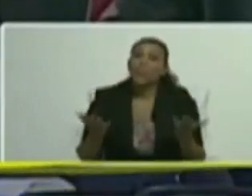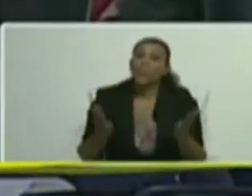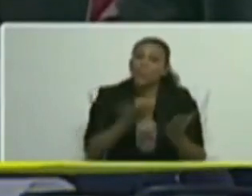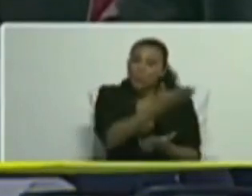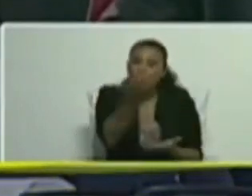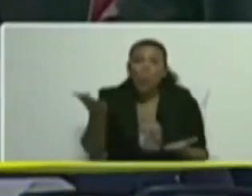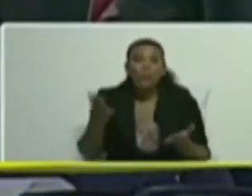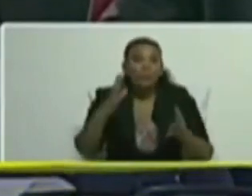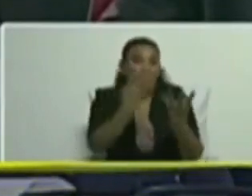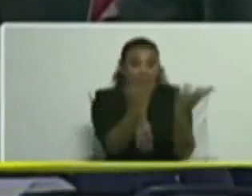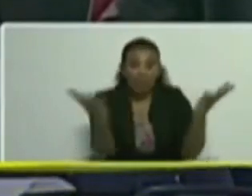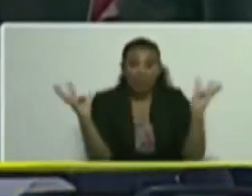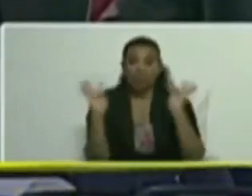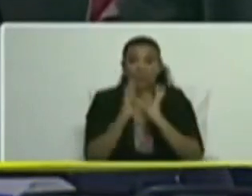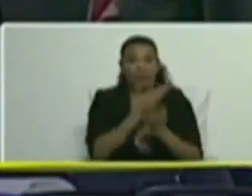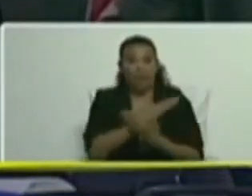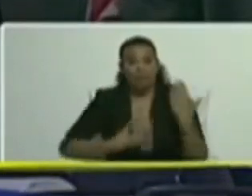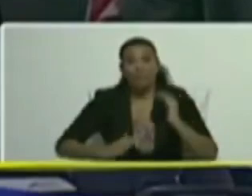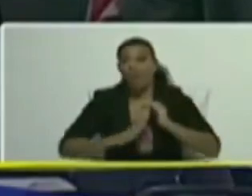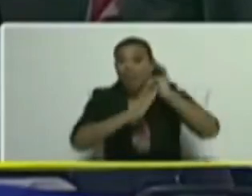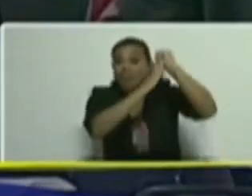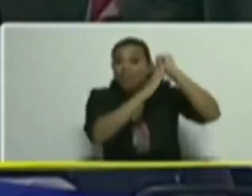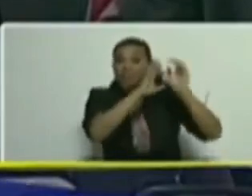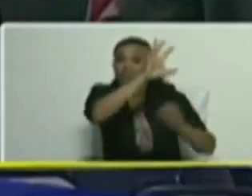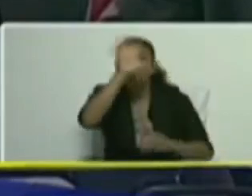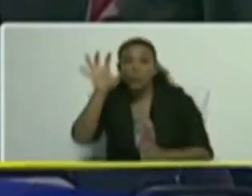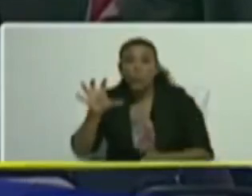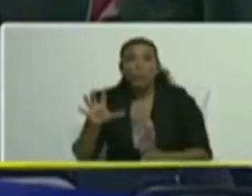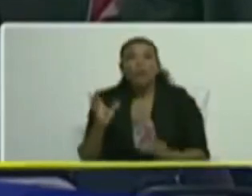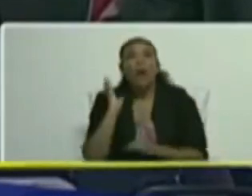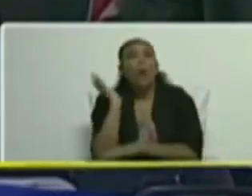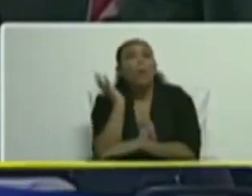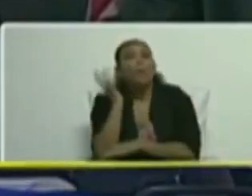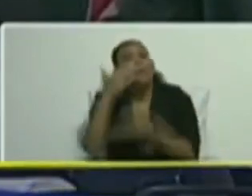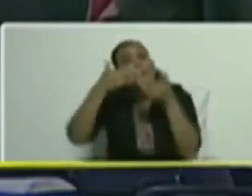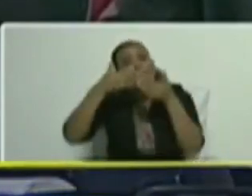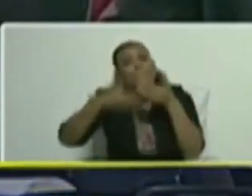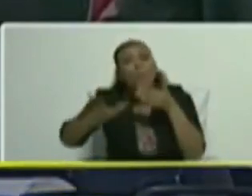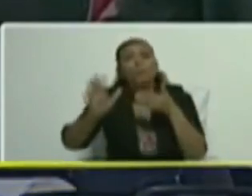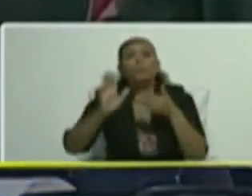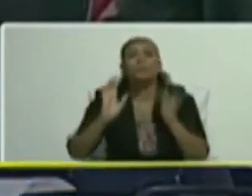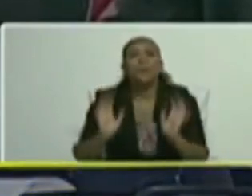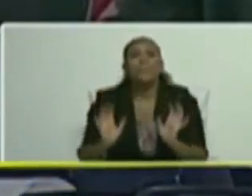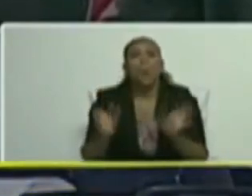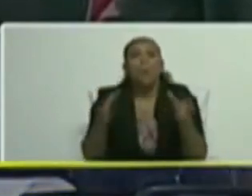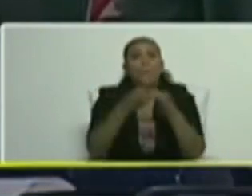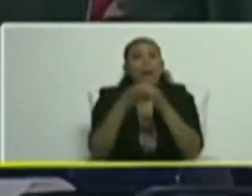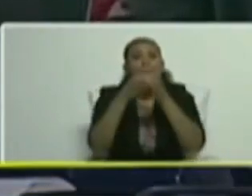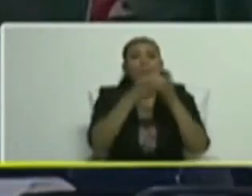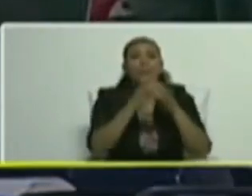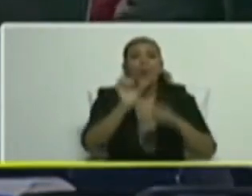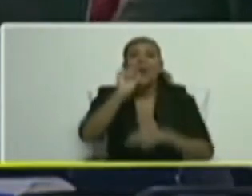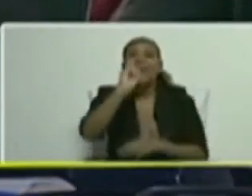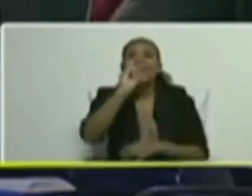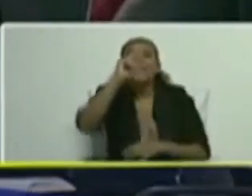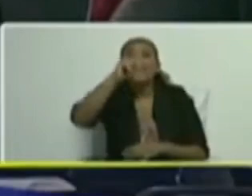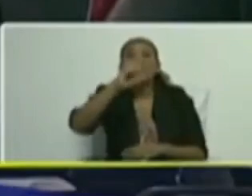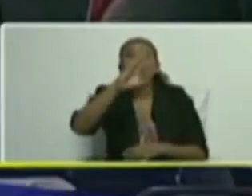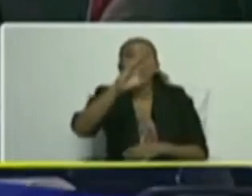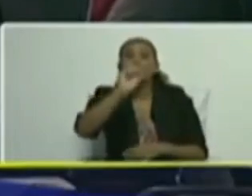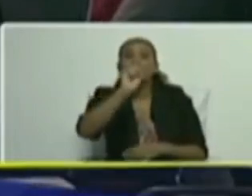you, most of all to the heads of state, to a conference of the